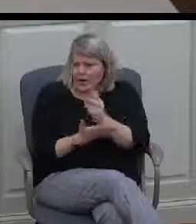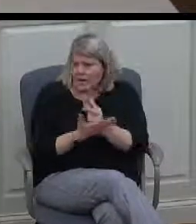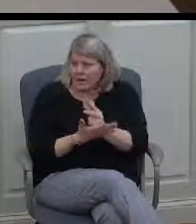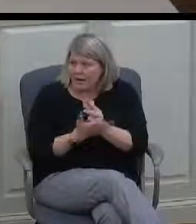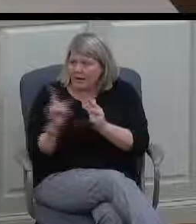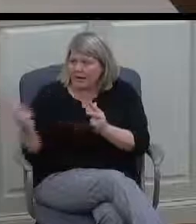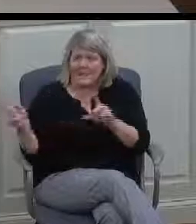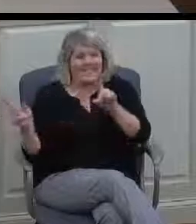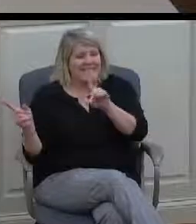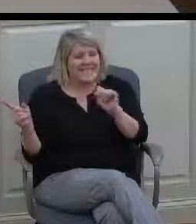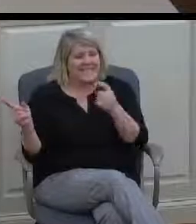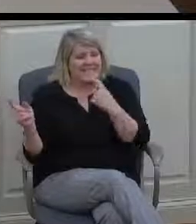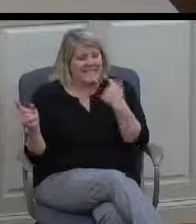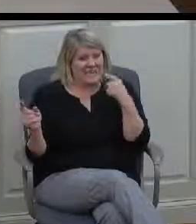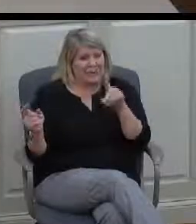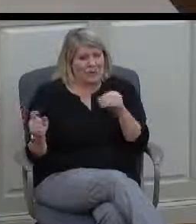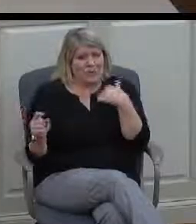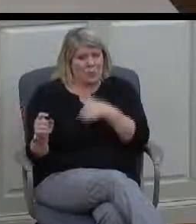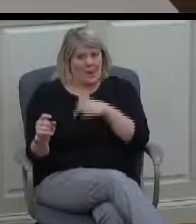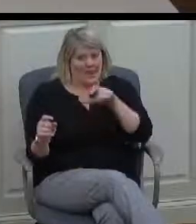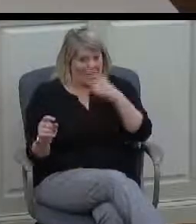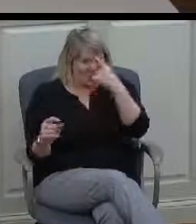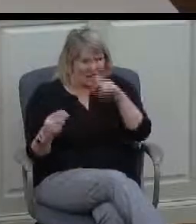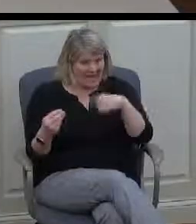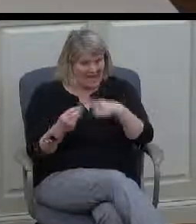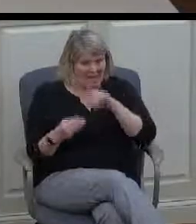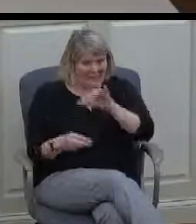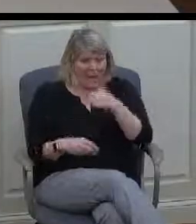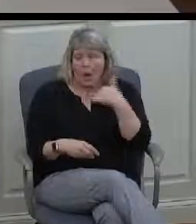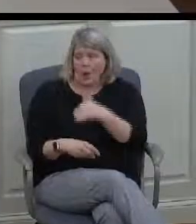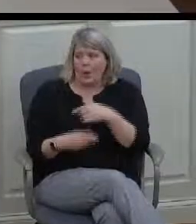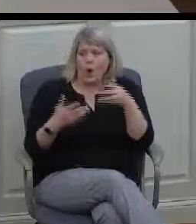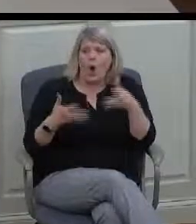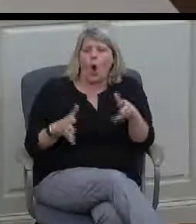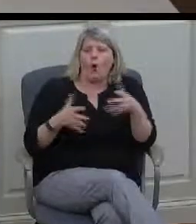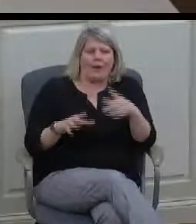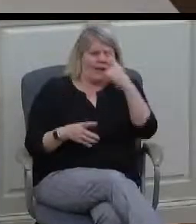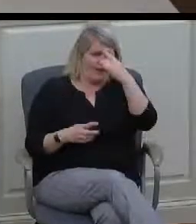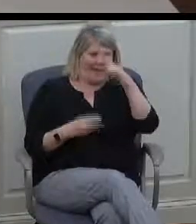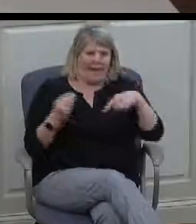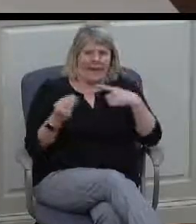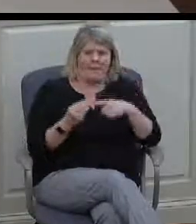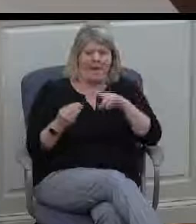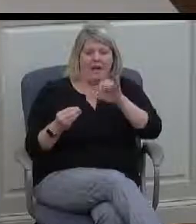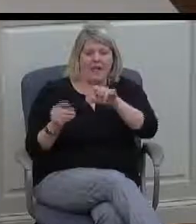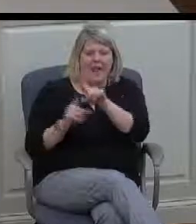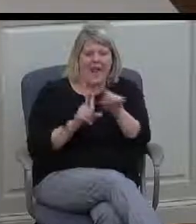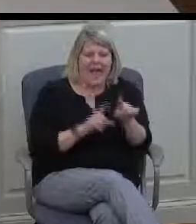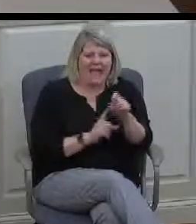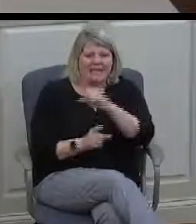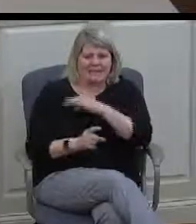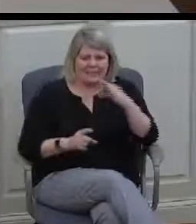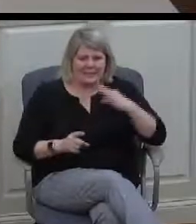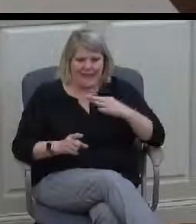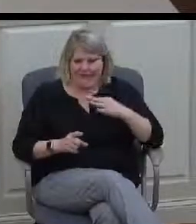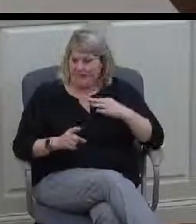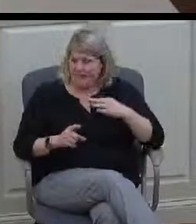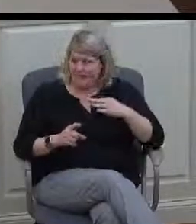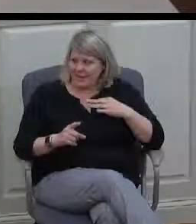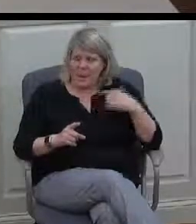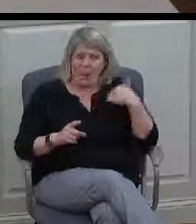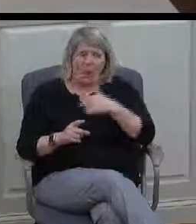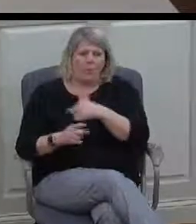need to think about, though? We are thinking about that as staff, but how to engage in that final conversation, we're